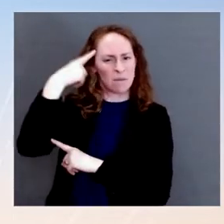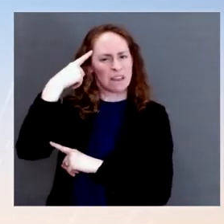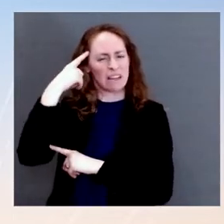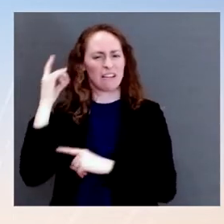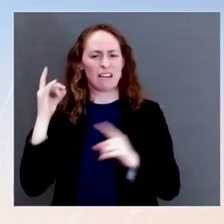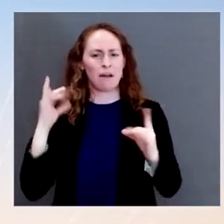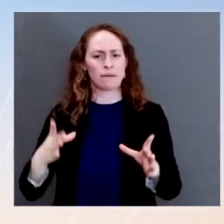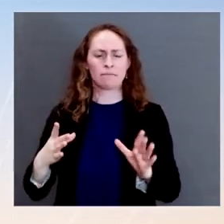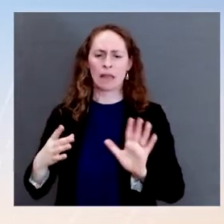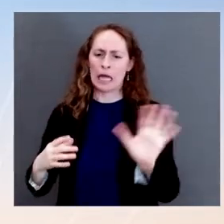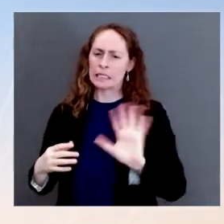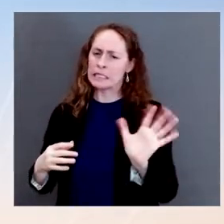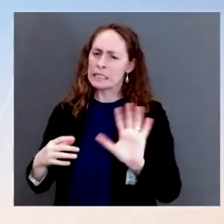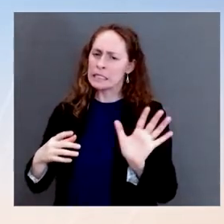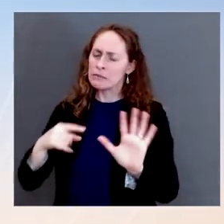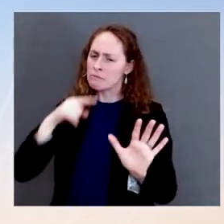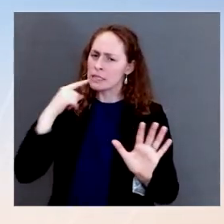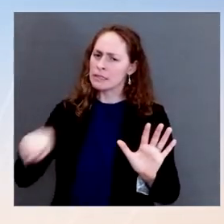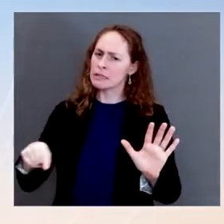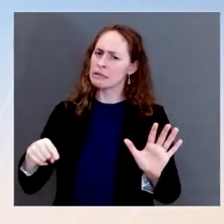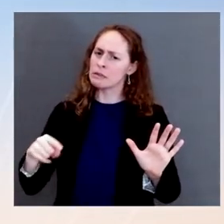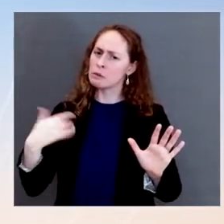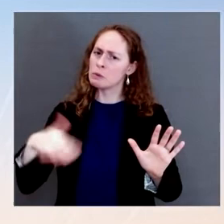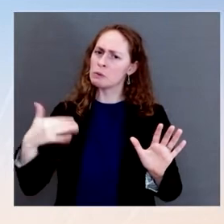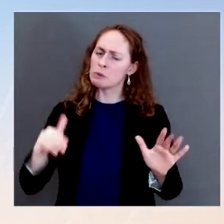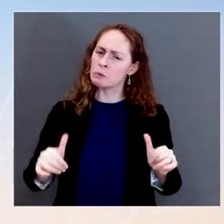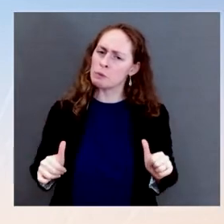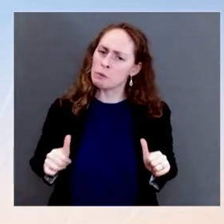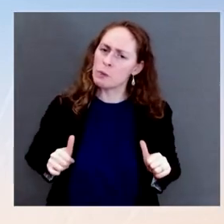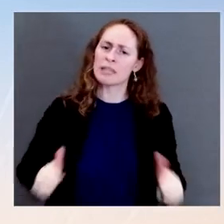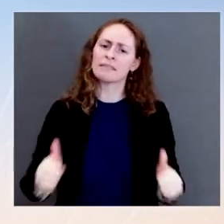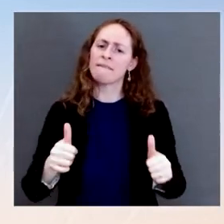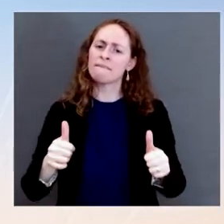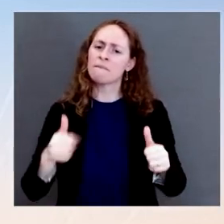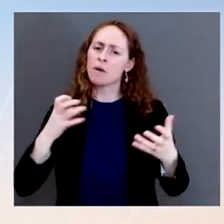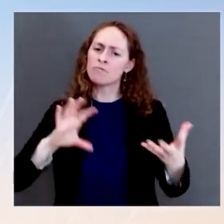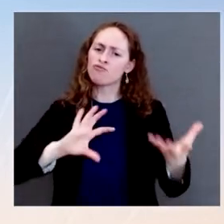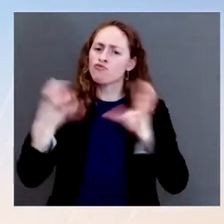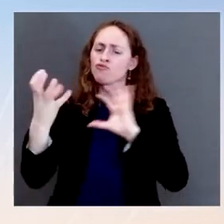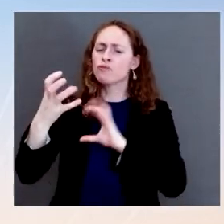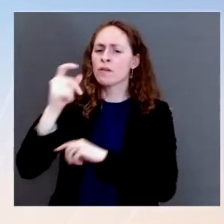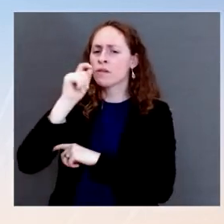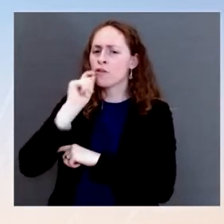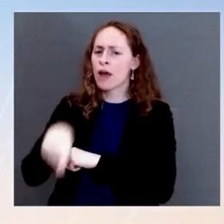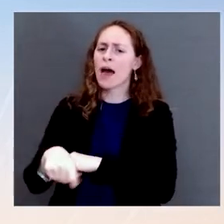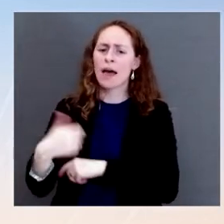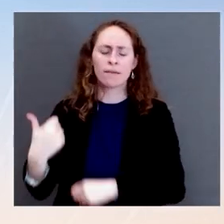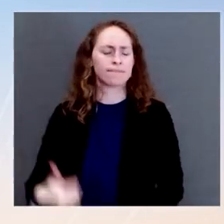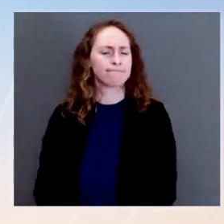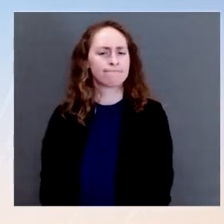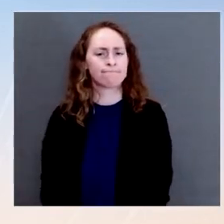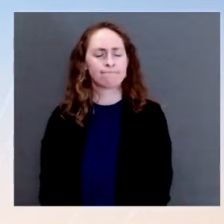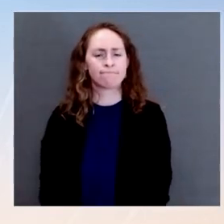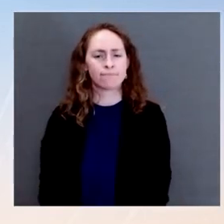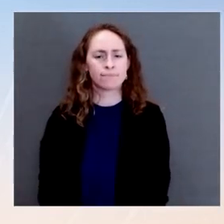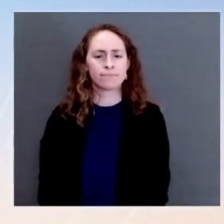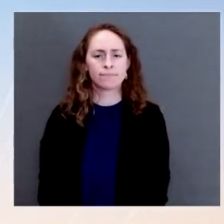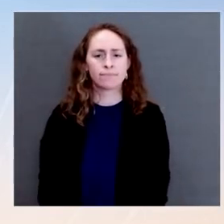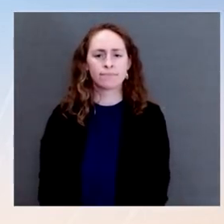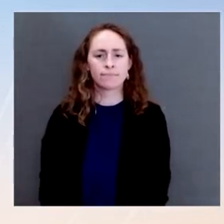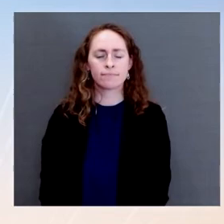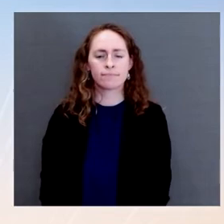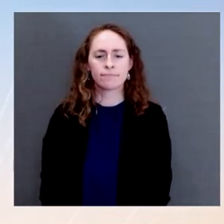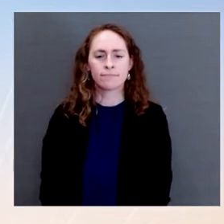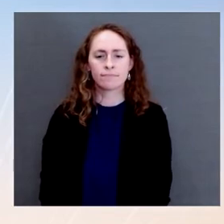against Ukraine. So I would say our objective, or the president's objective, is to, on the front end, always lead with diplomacy, have those